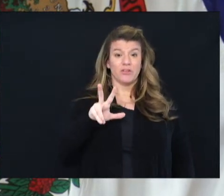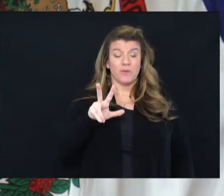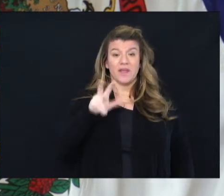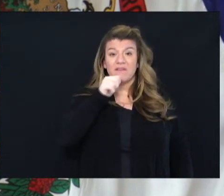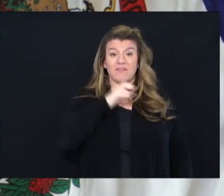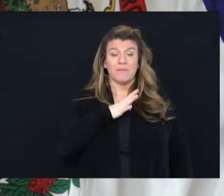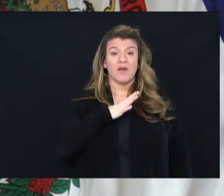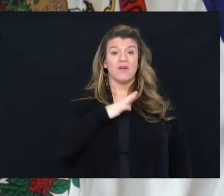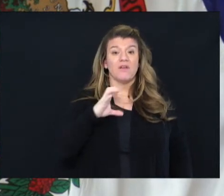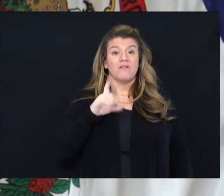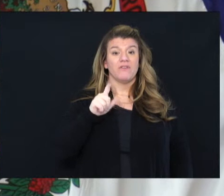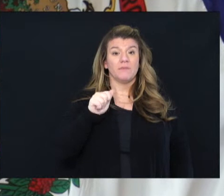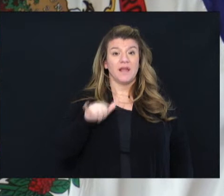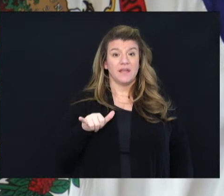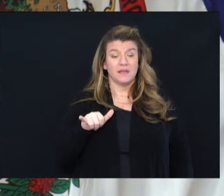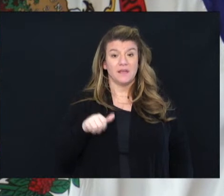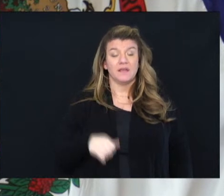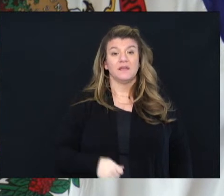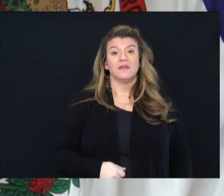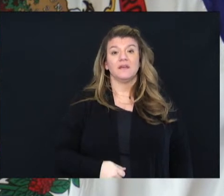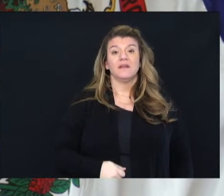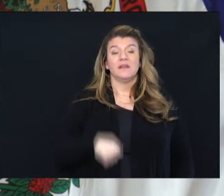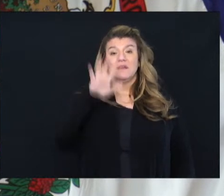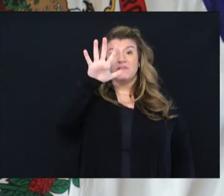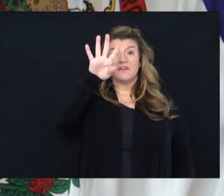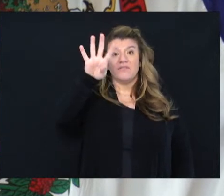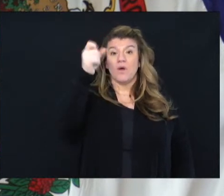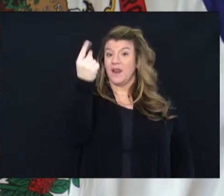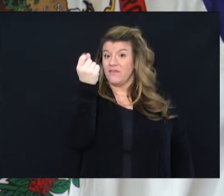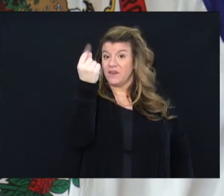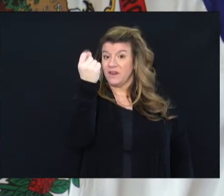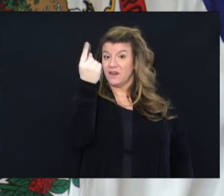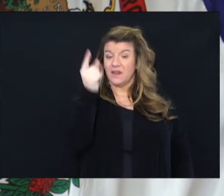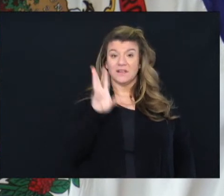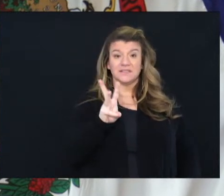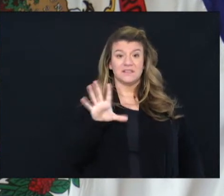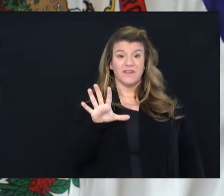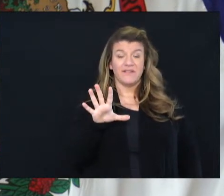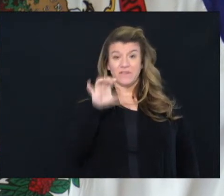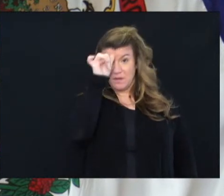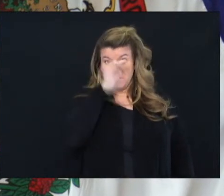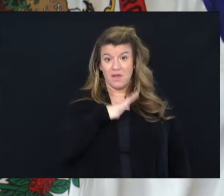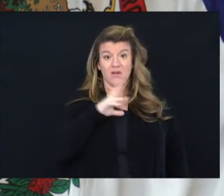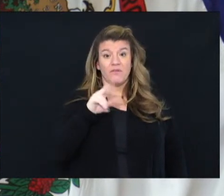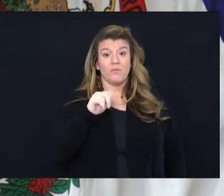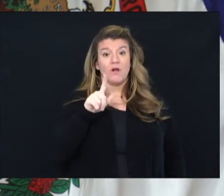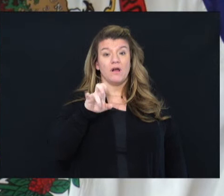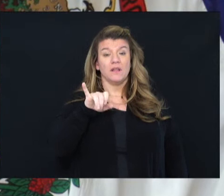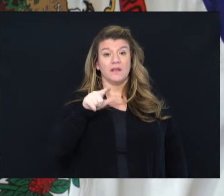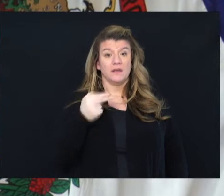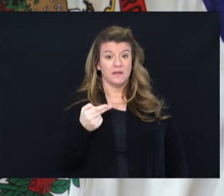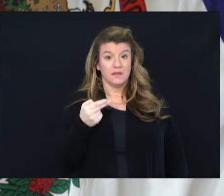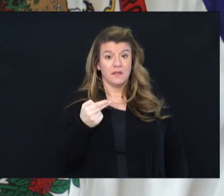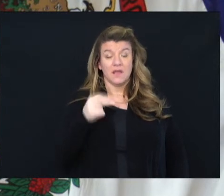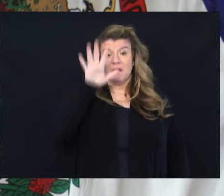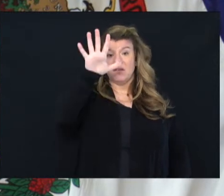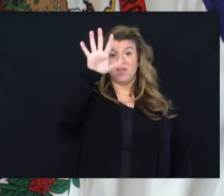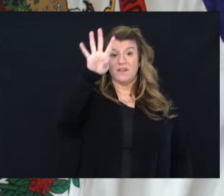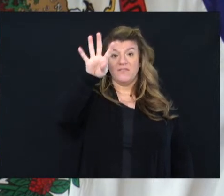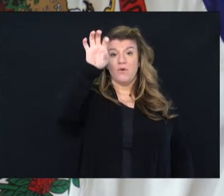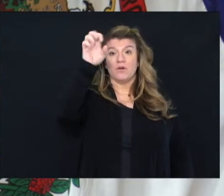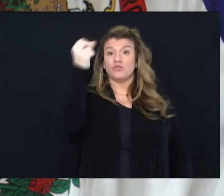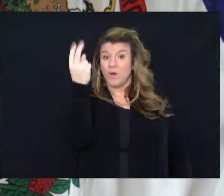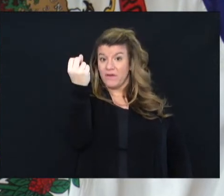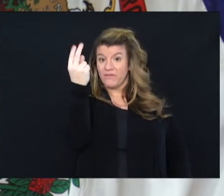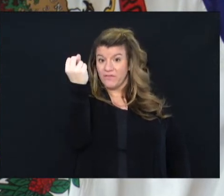73-year-old female from Clay County. The 5,411th death of a 65-year-old male from Raleigh County. The